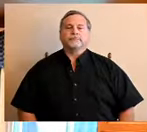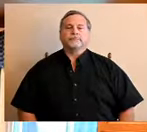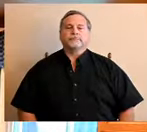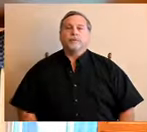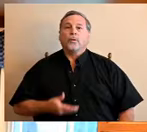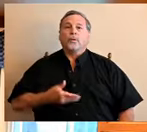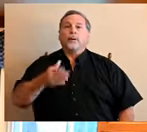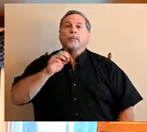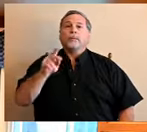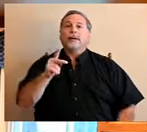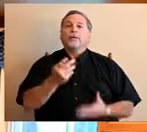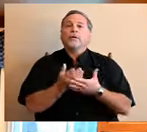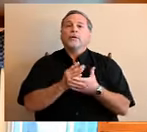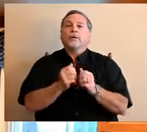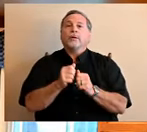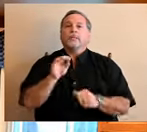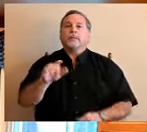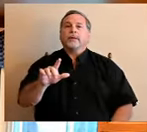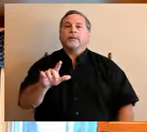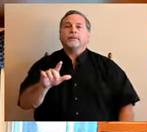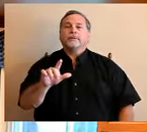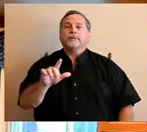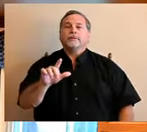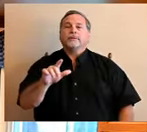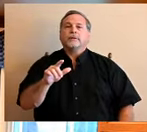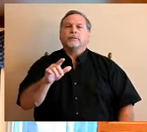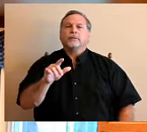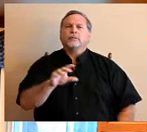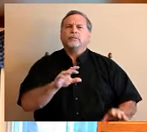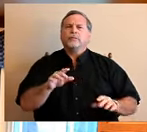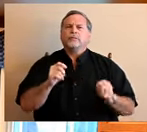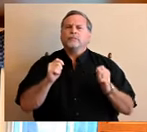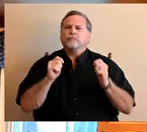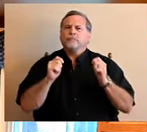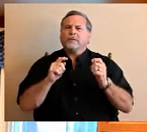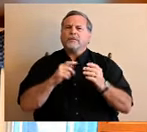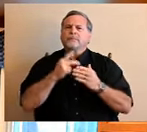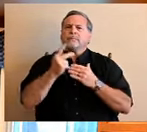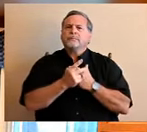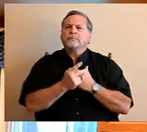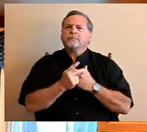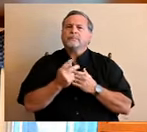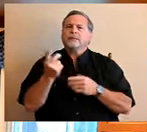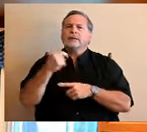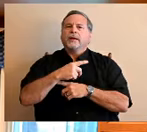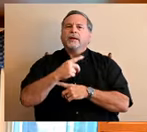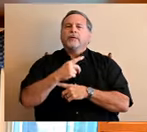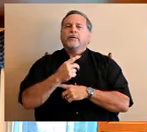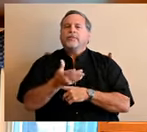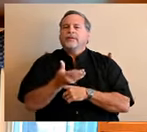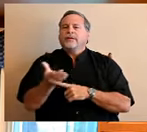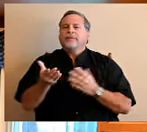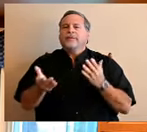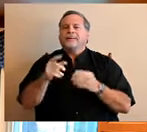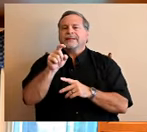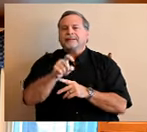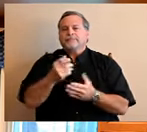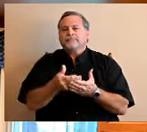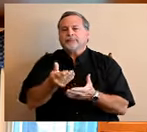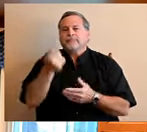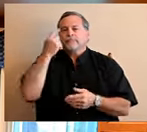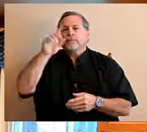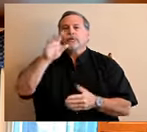Welcome back to Cooking with Bill. We're going to do a real short video for you today on things you might need in your